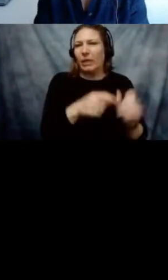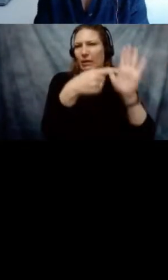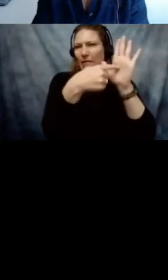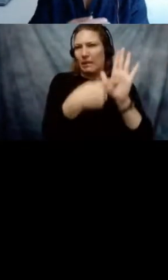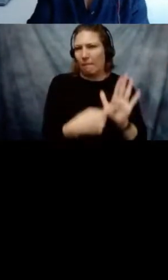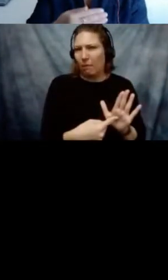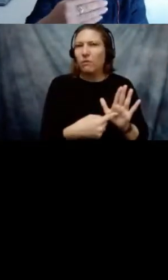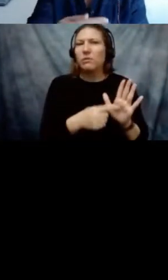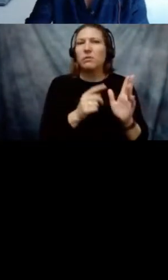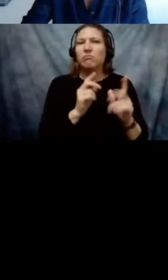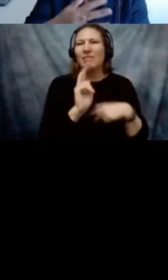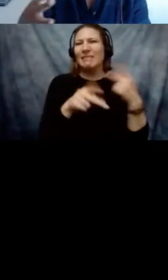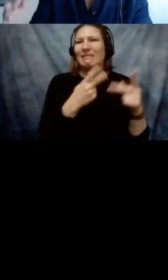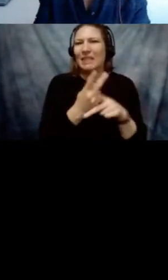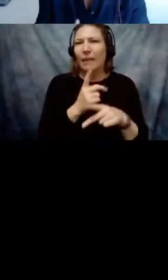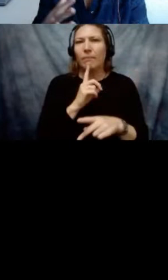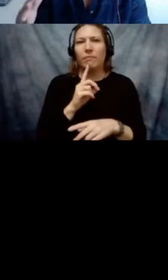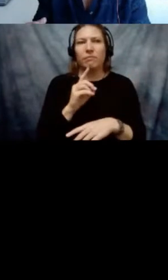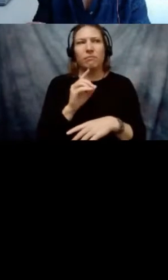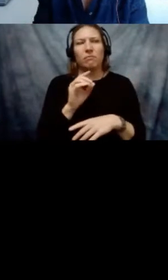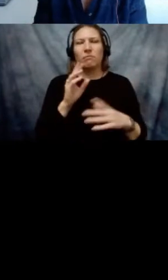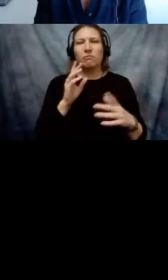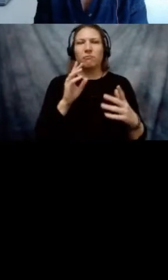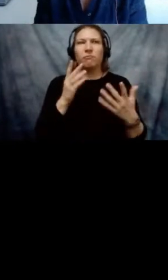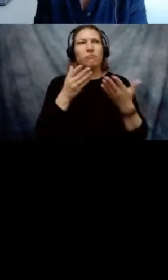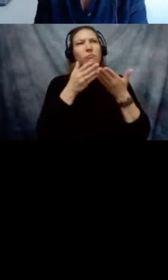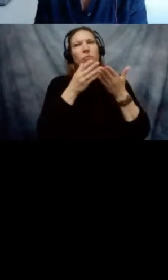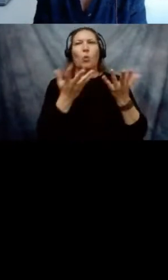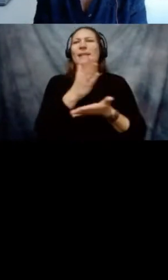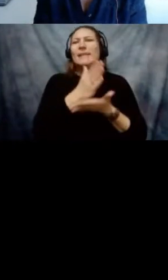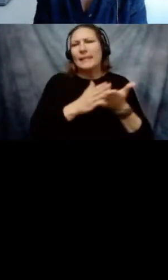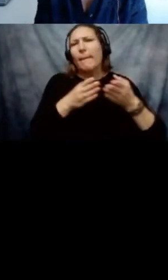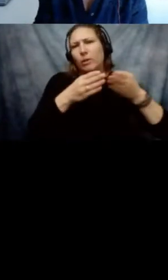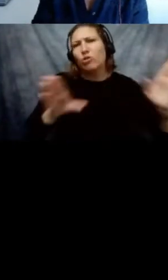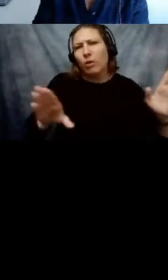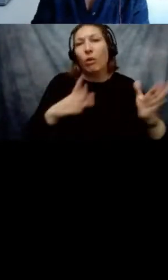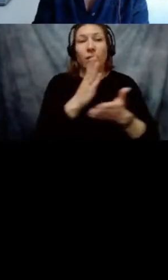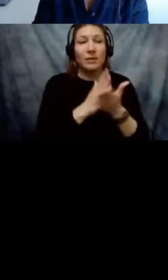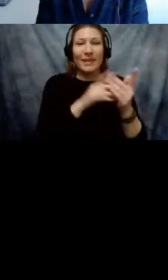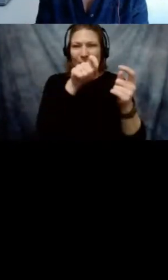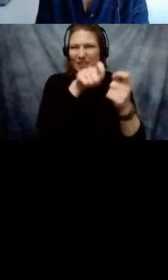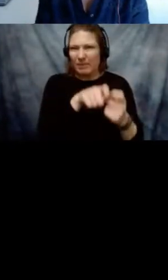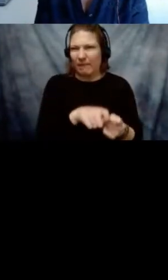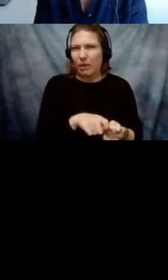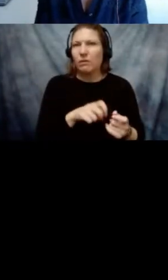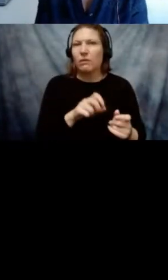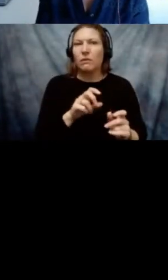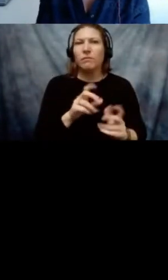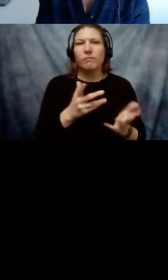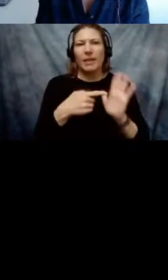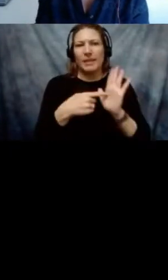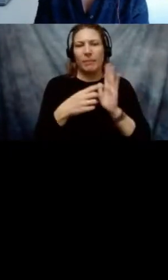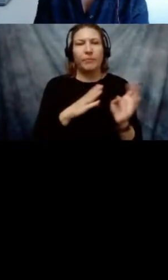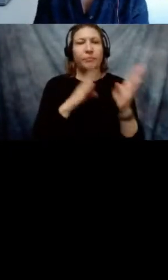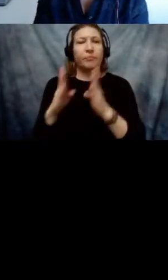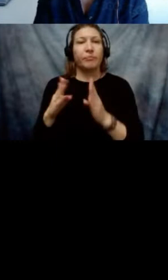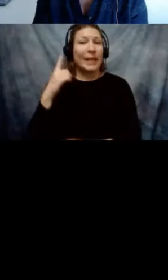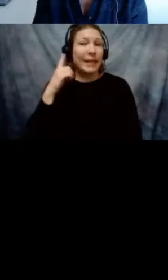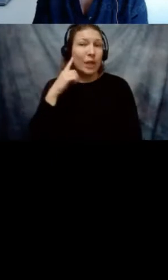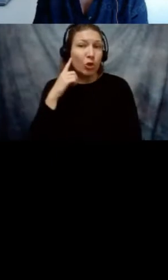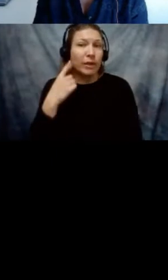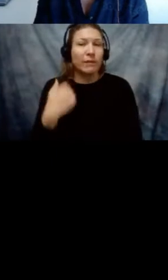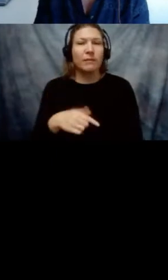so the kind of general, and then some specific conditions that people quite often give. For hearing, we have deafness, hearing